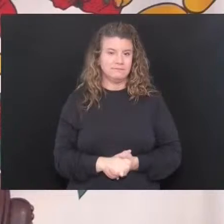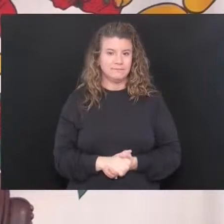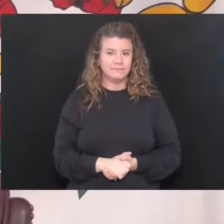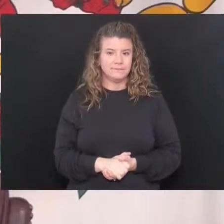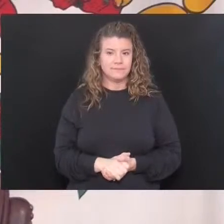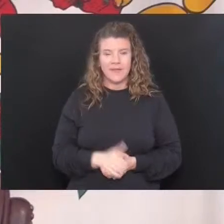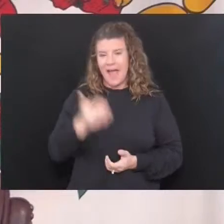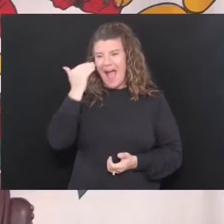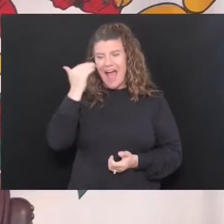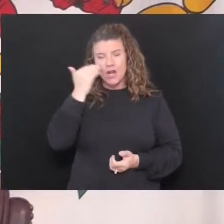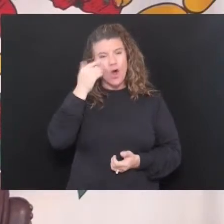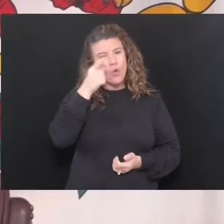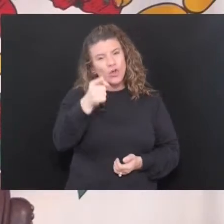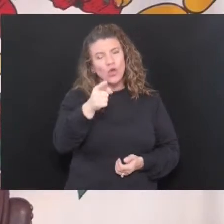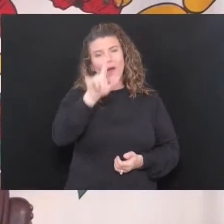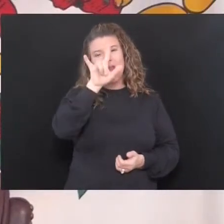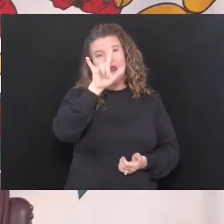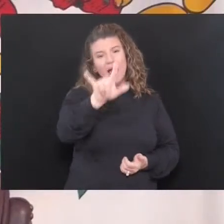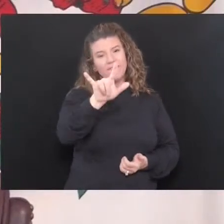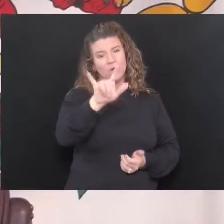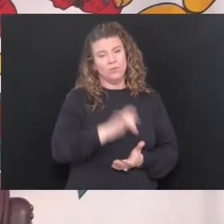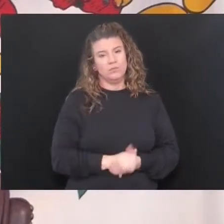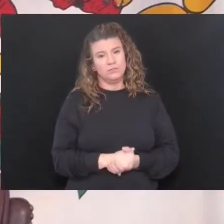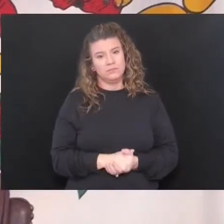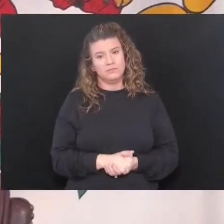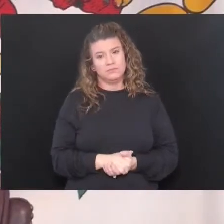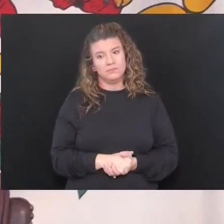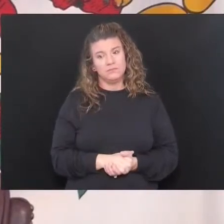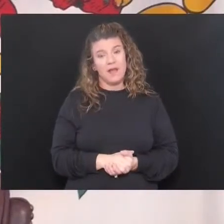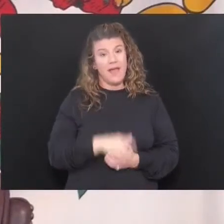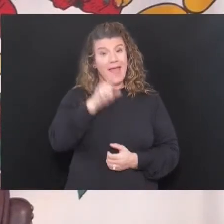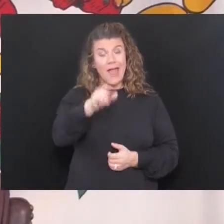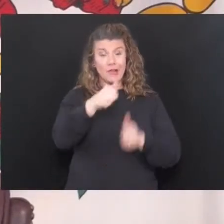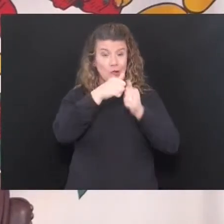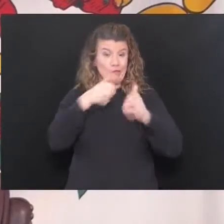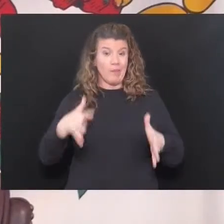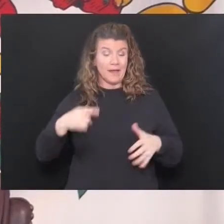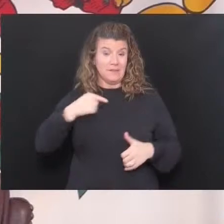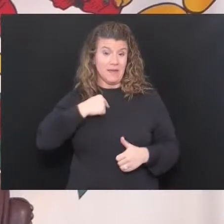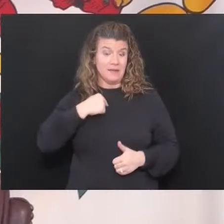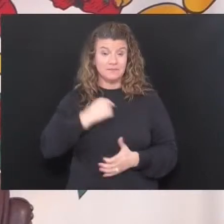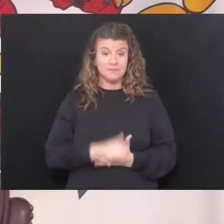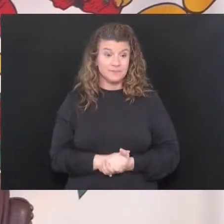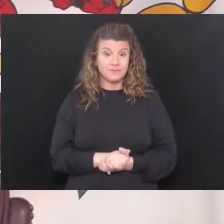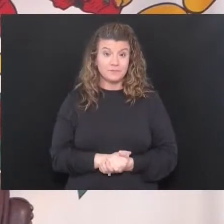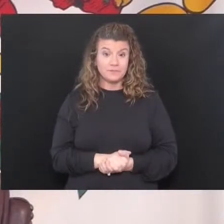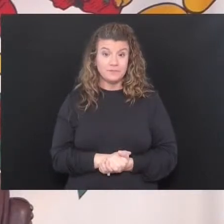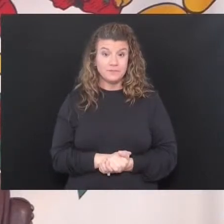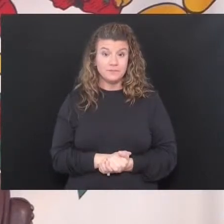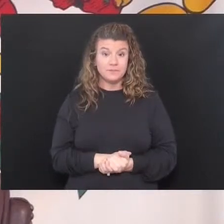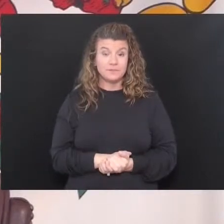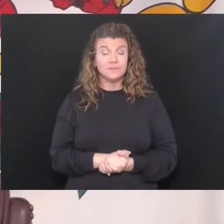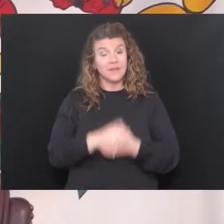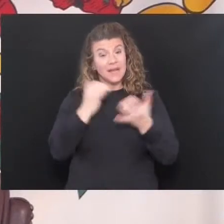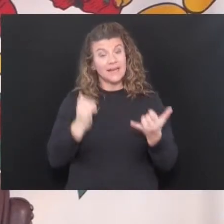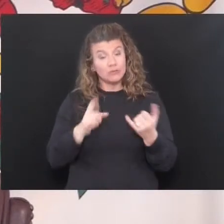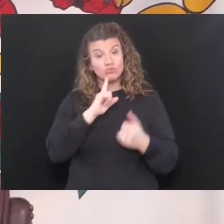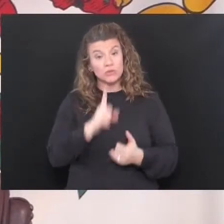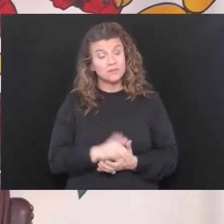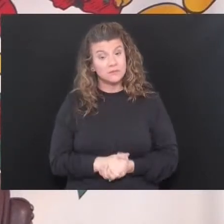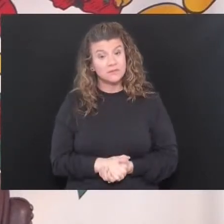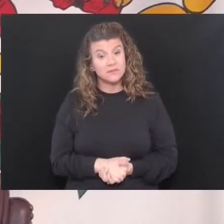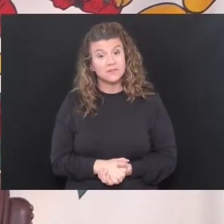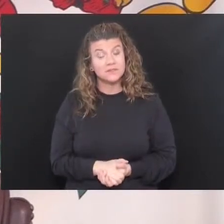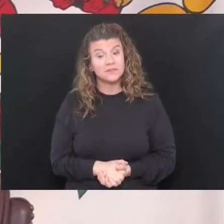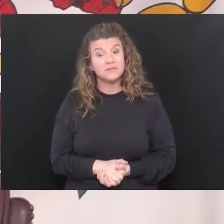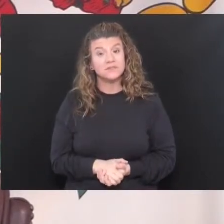loved you my entire life. And you've blessed me beyond belief. Now, really and truly, I got